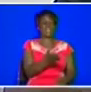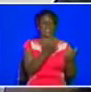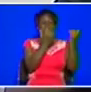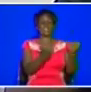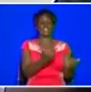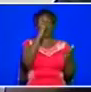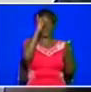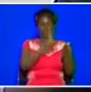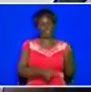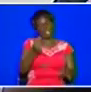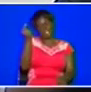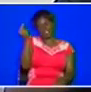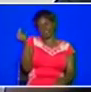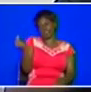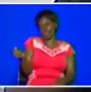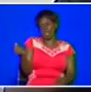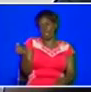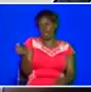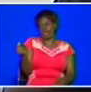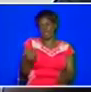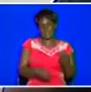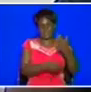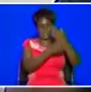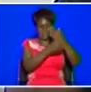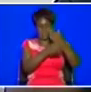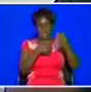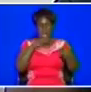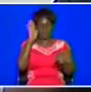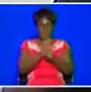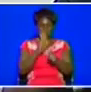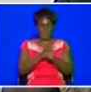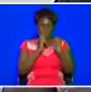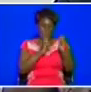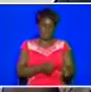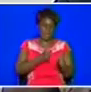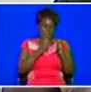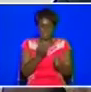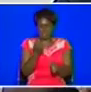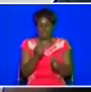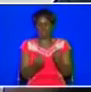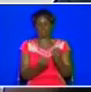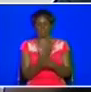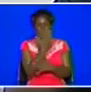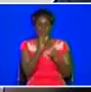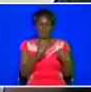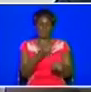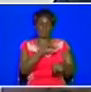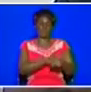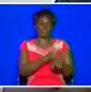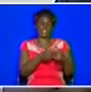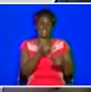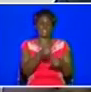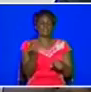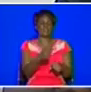need is very little inputs, because, and we have a lot of farmers with very low productivity. We can get that going in